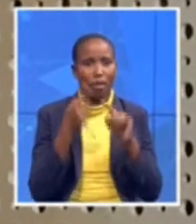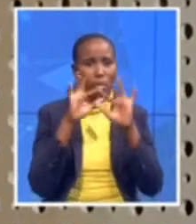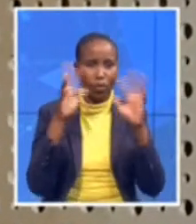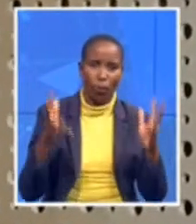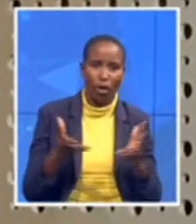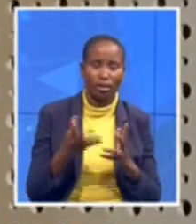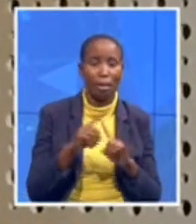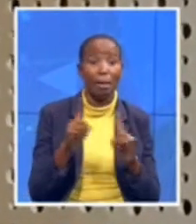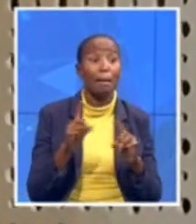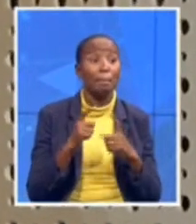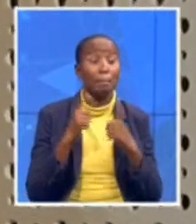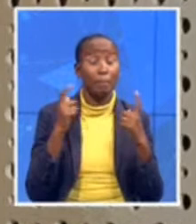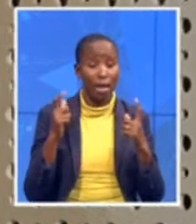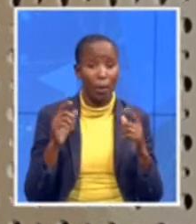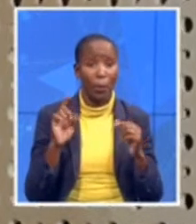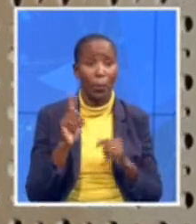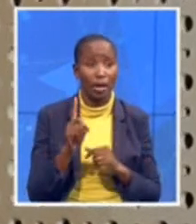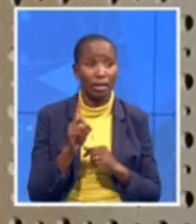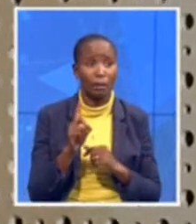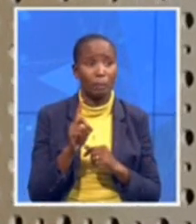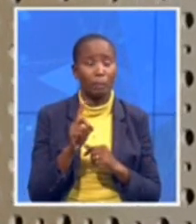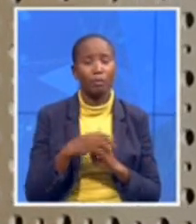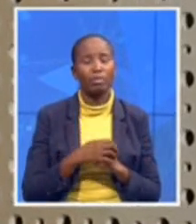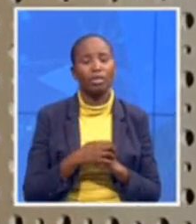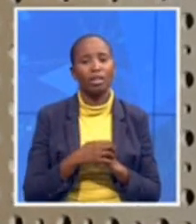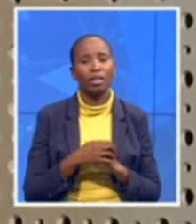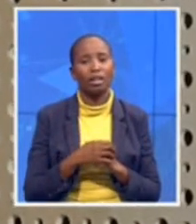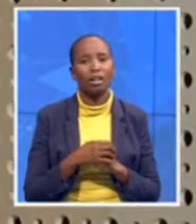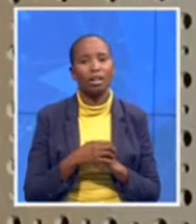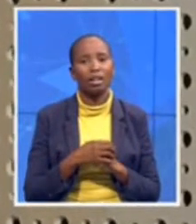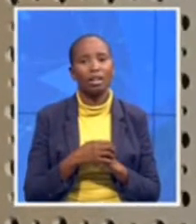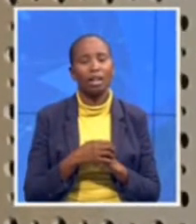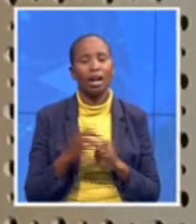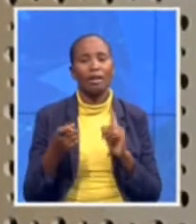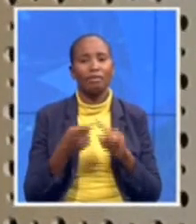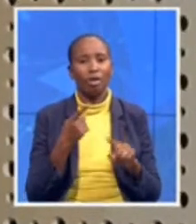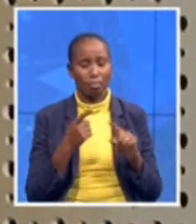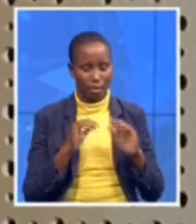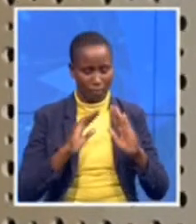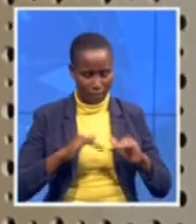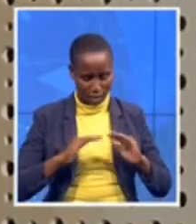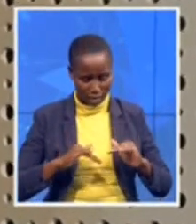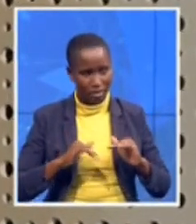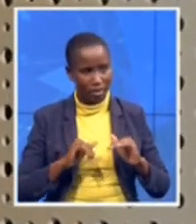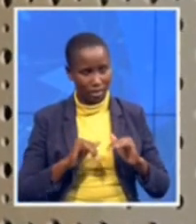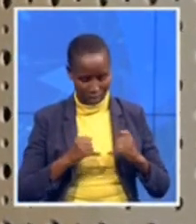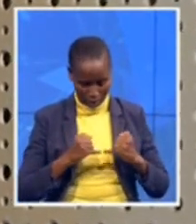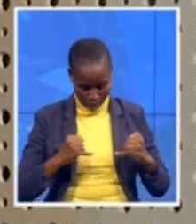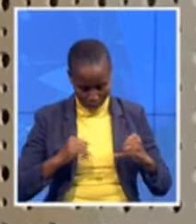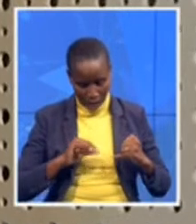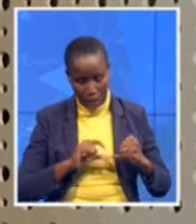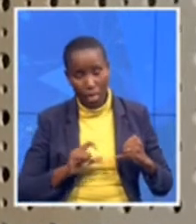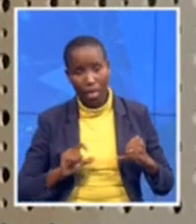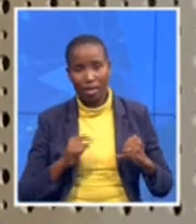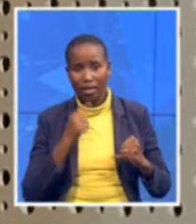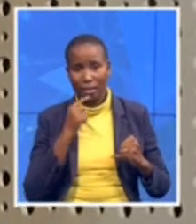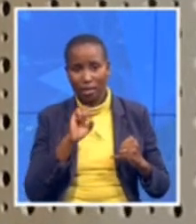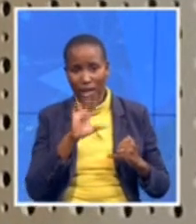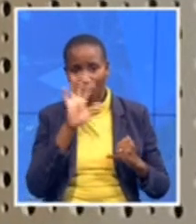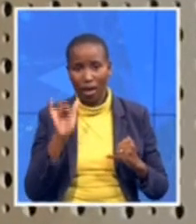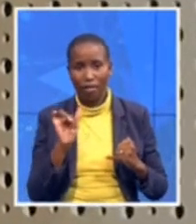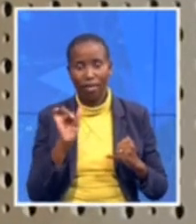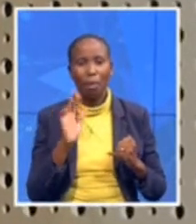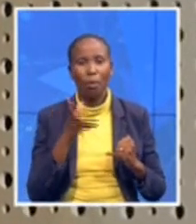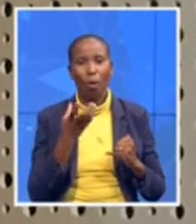unfortunately you can't read. At the bottom end, there is South Africa, to say we are only dealing with only four issues. But look at what